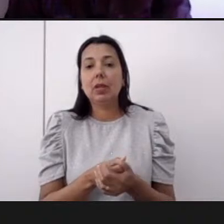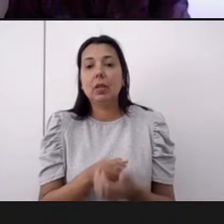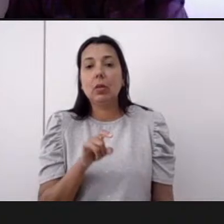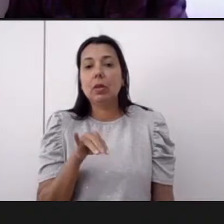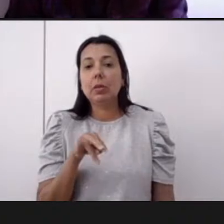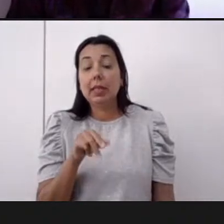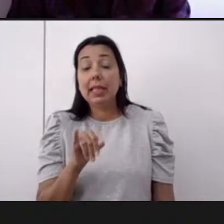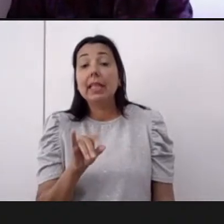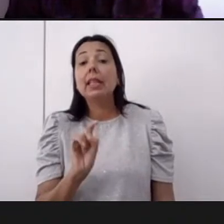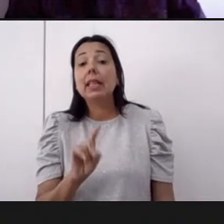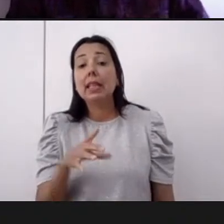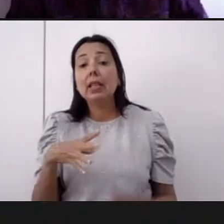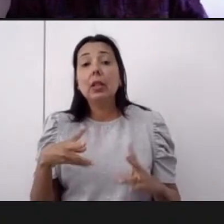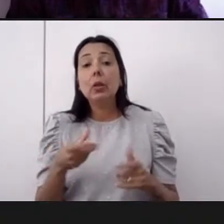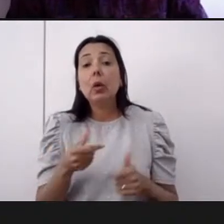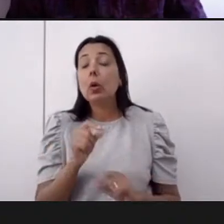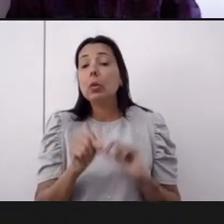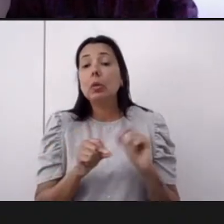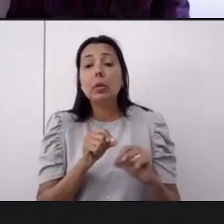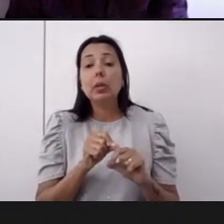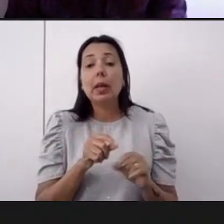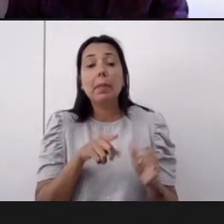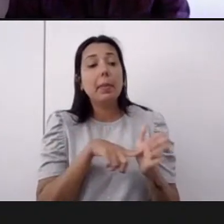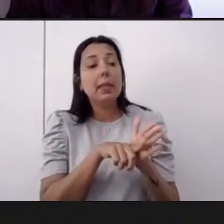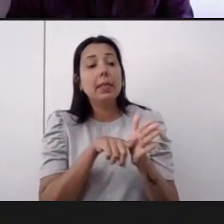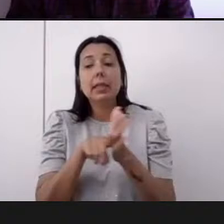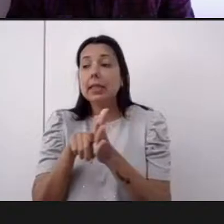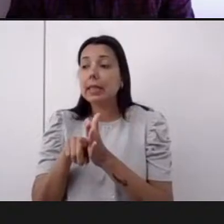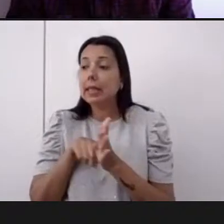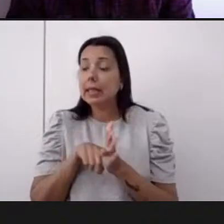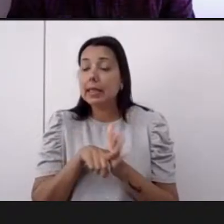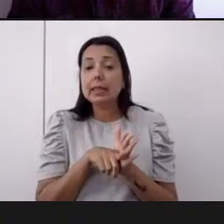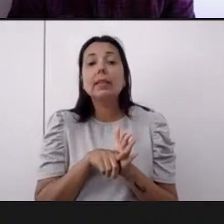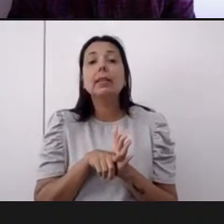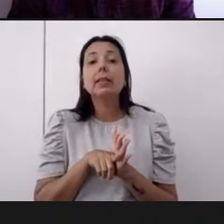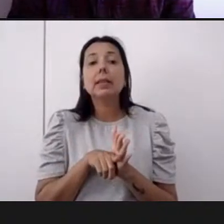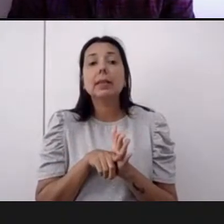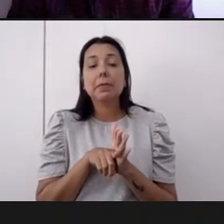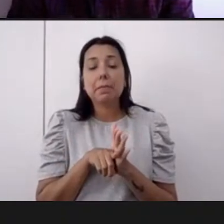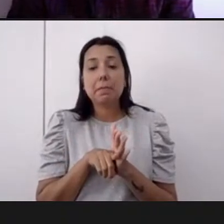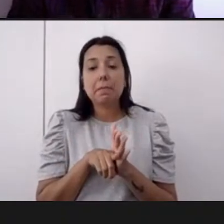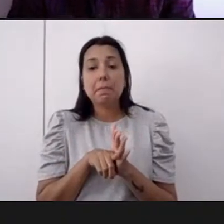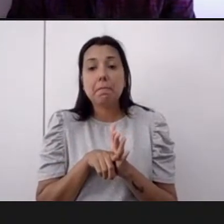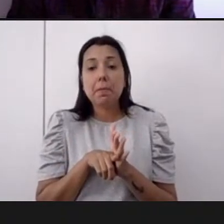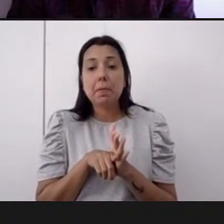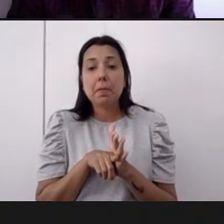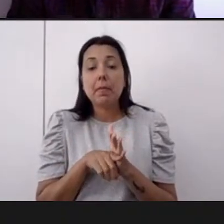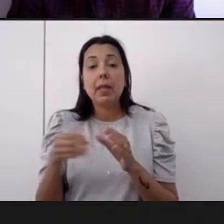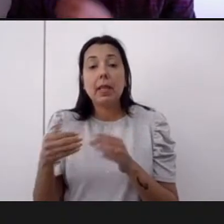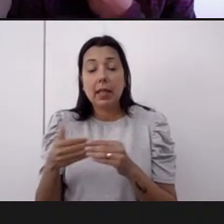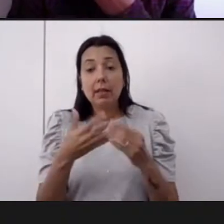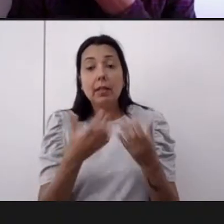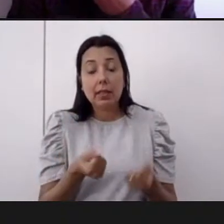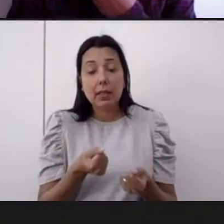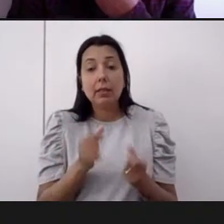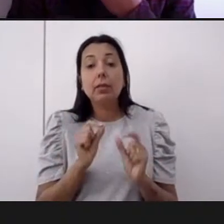researchers who take into account or who work on legal aspects